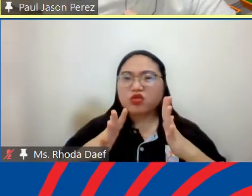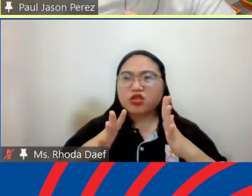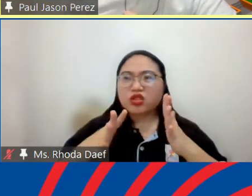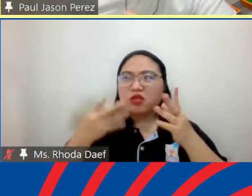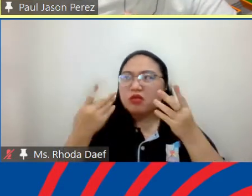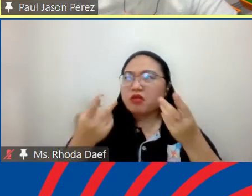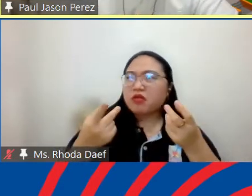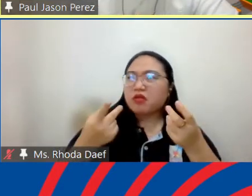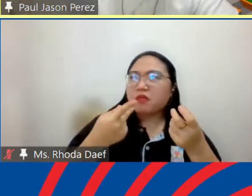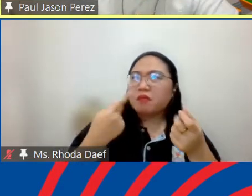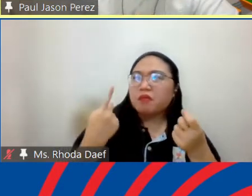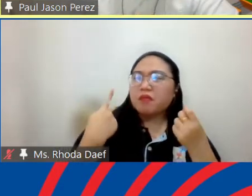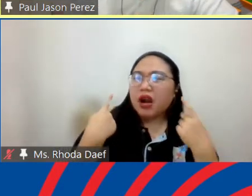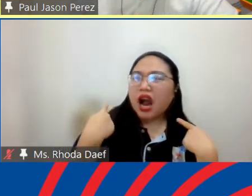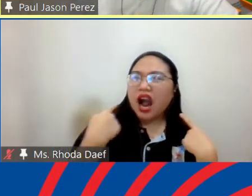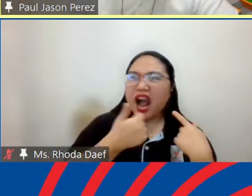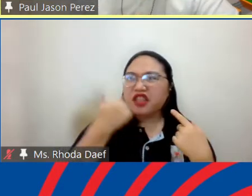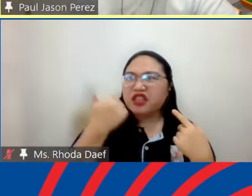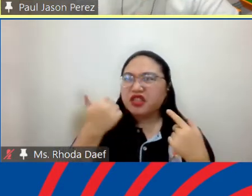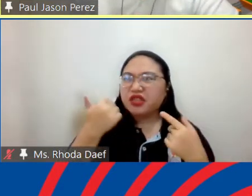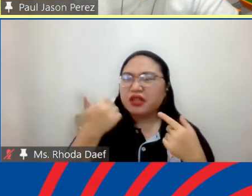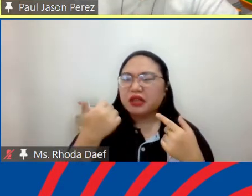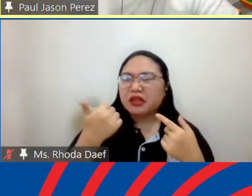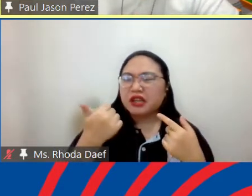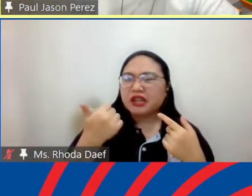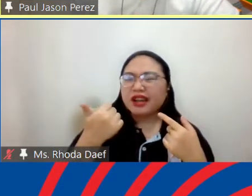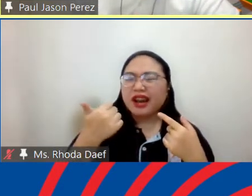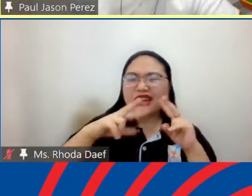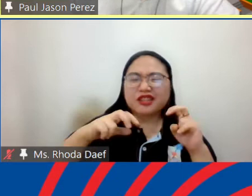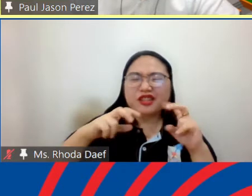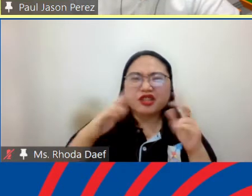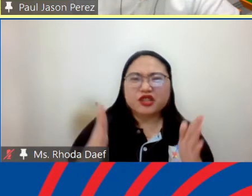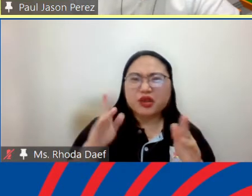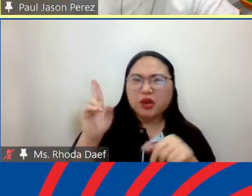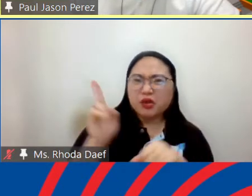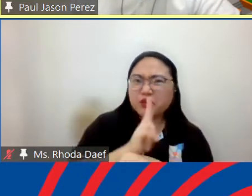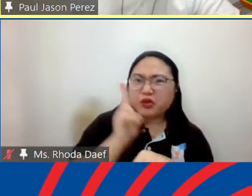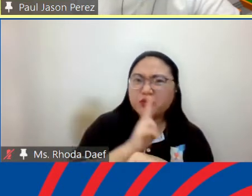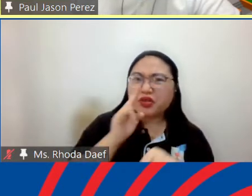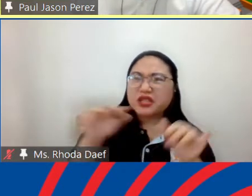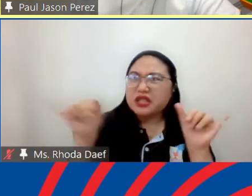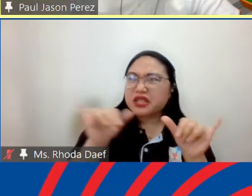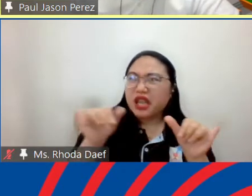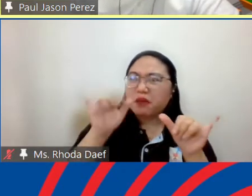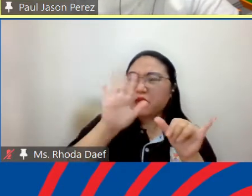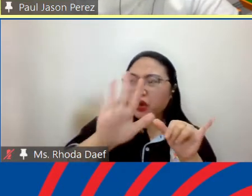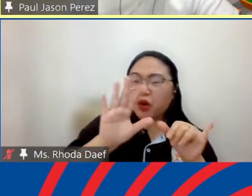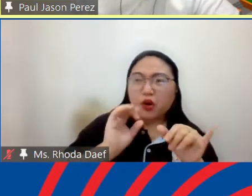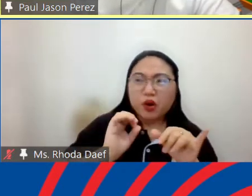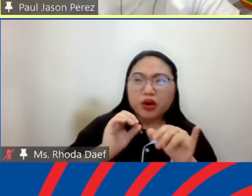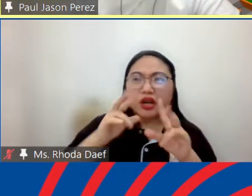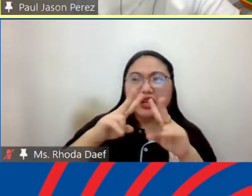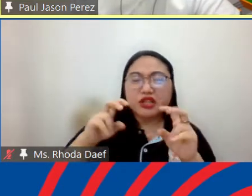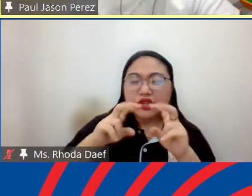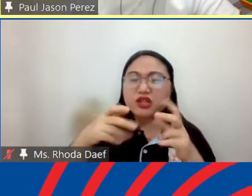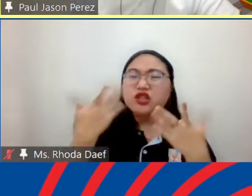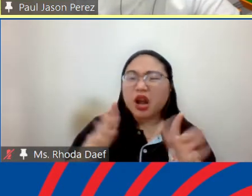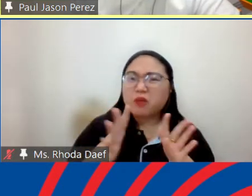other researchers used that as their or cited that research, but it turned out